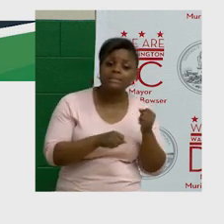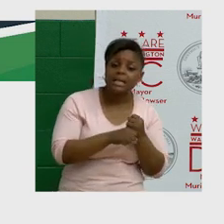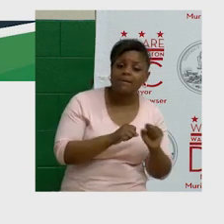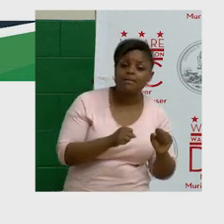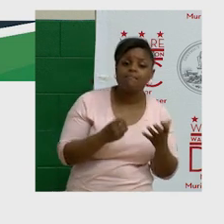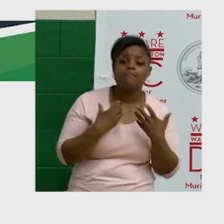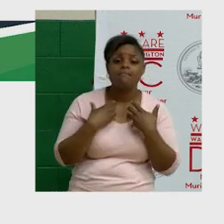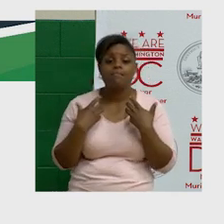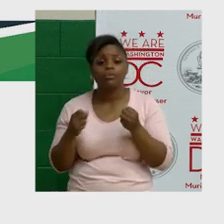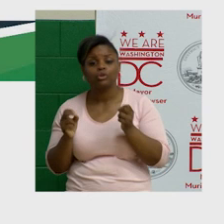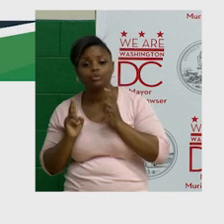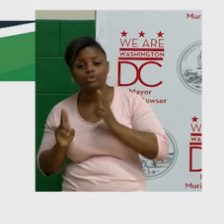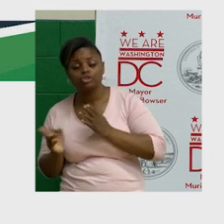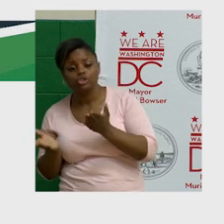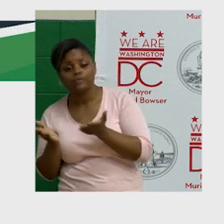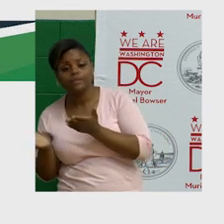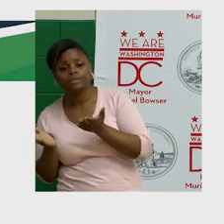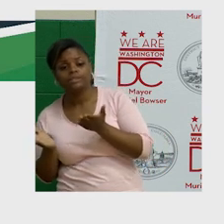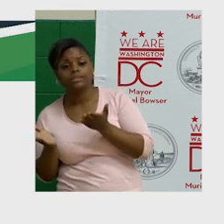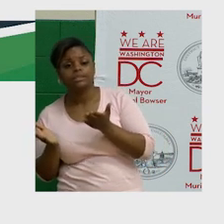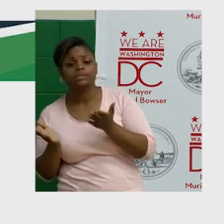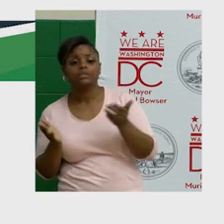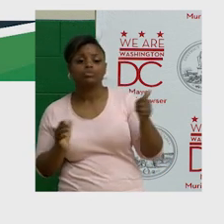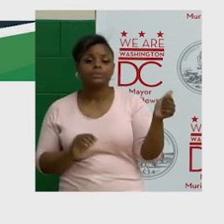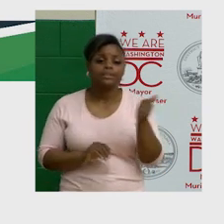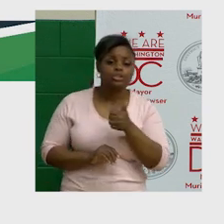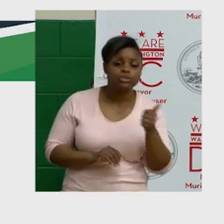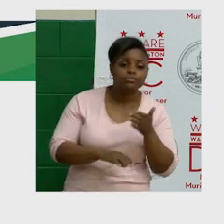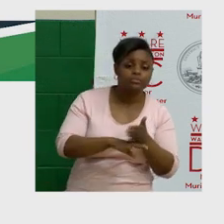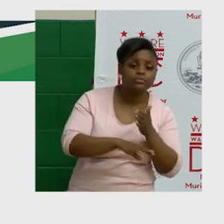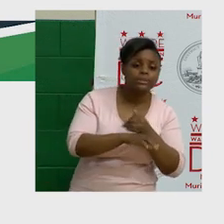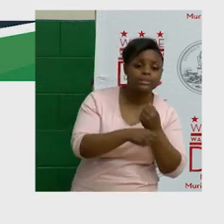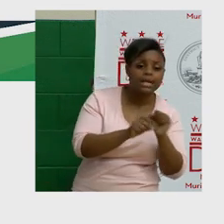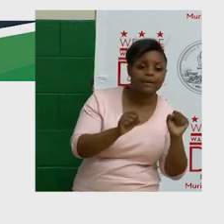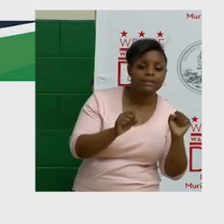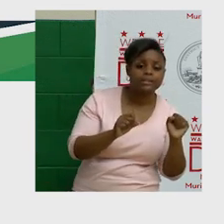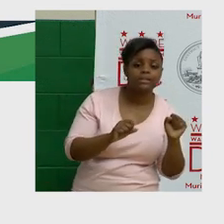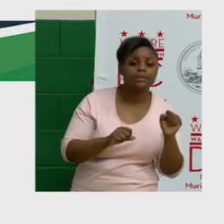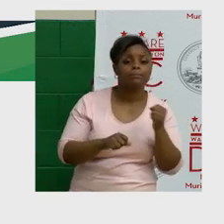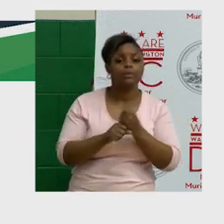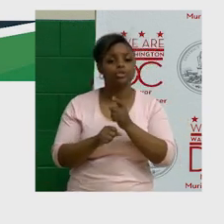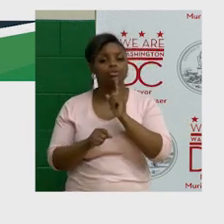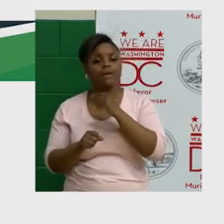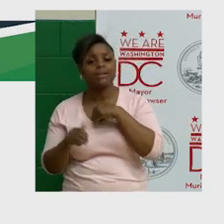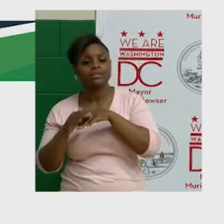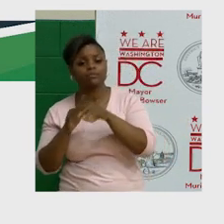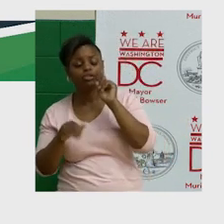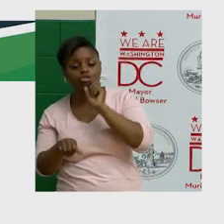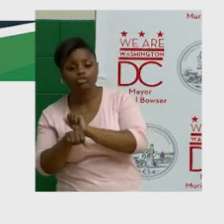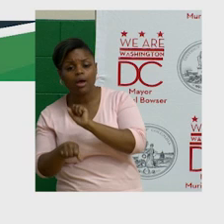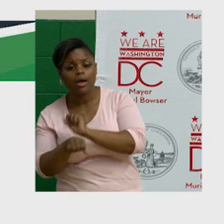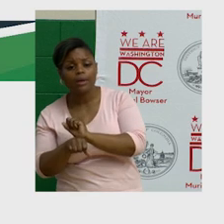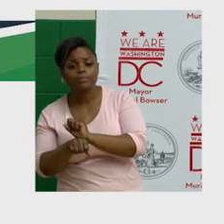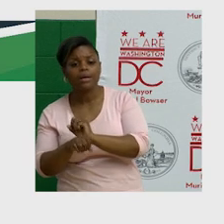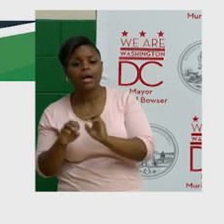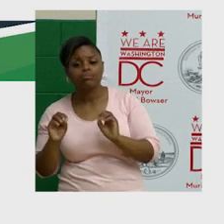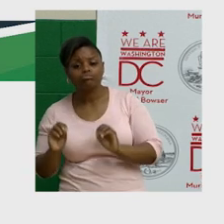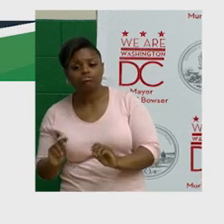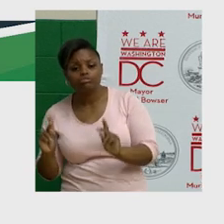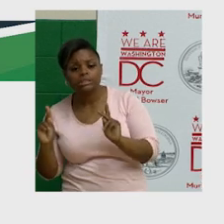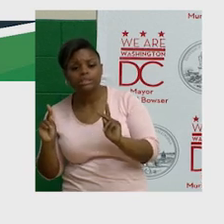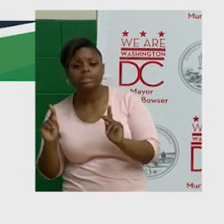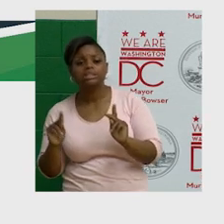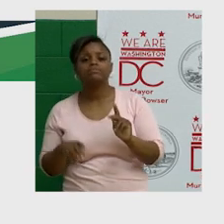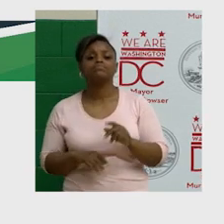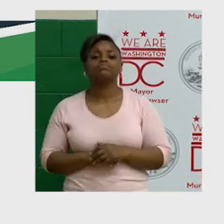and efficient transportation, continue to ensure access to jobs and opportunity, and we continue to make